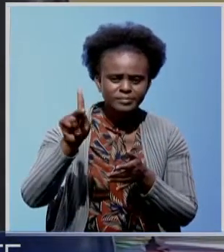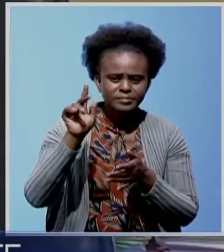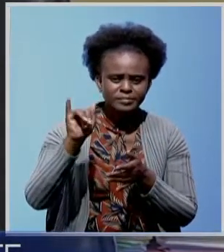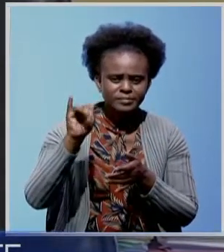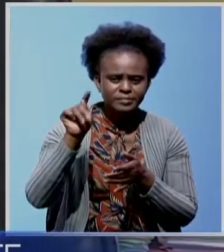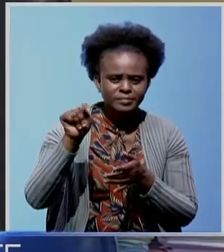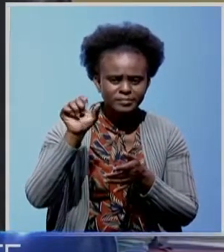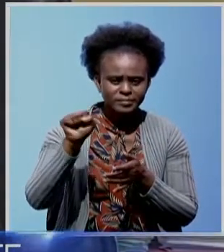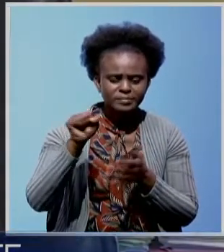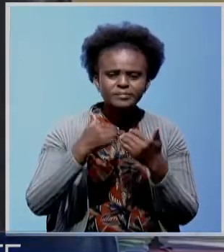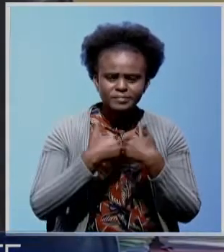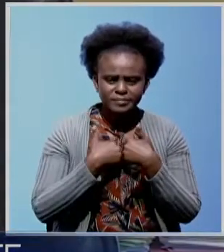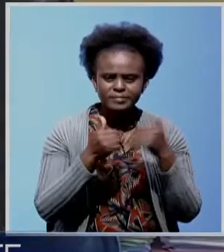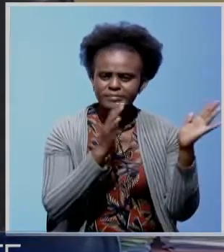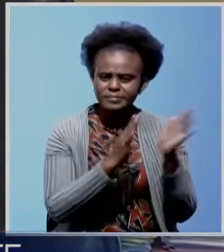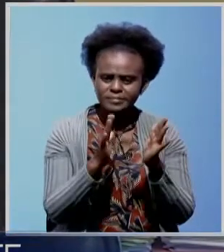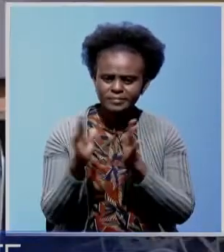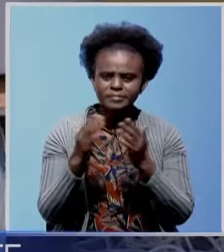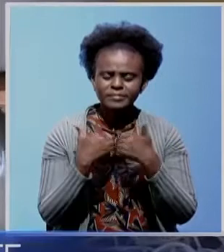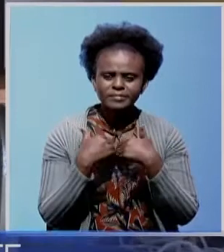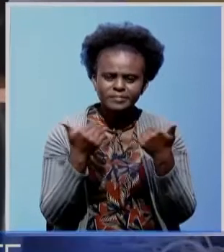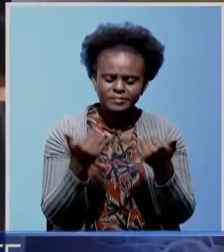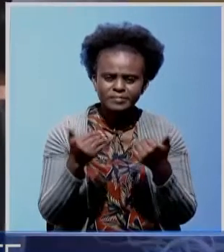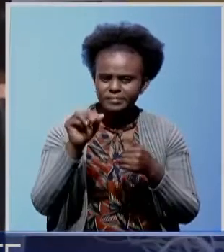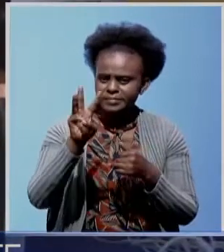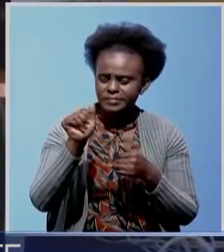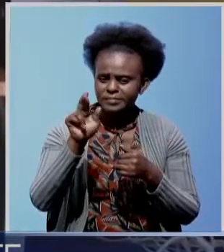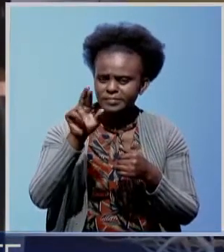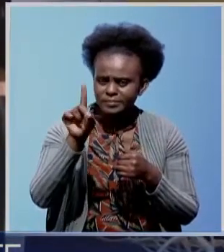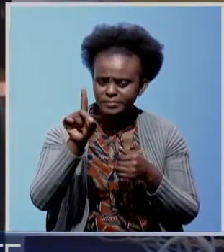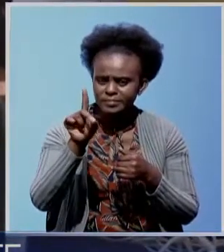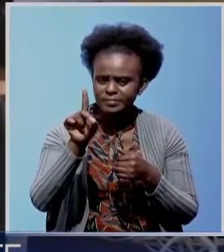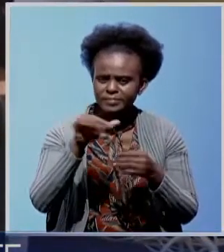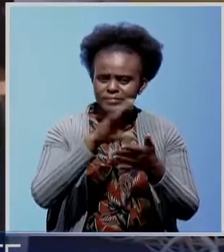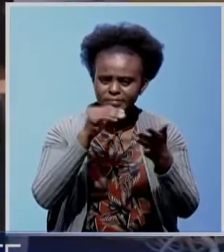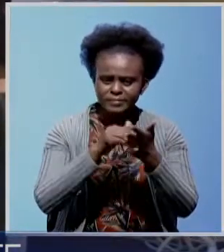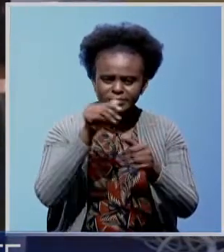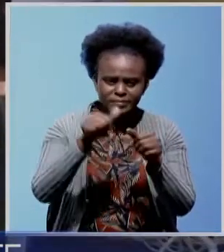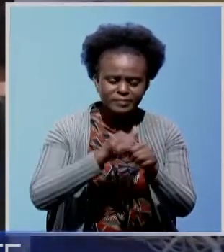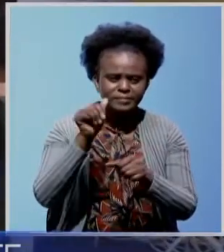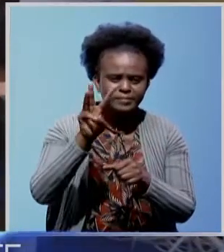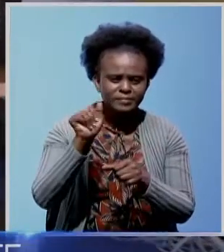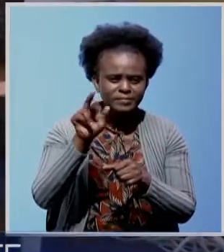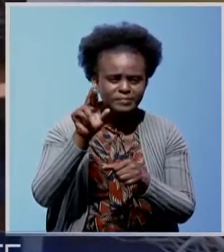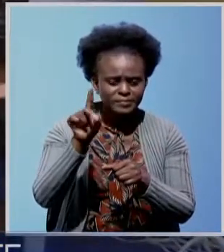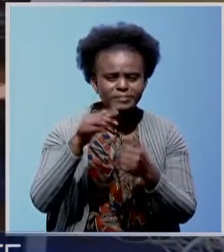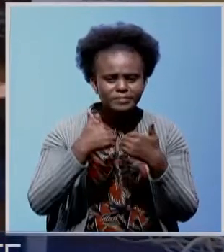been positioned at ward centers. Each ward has a kit,